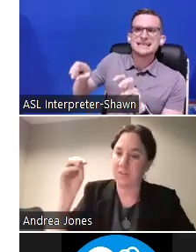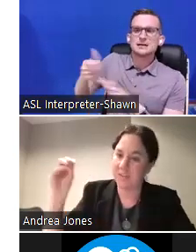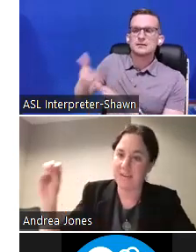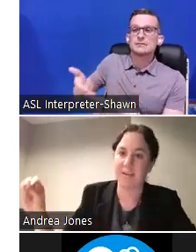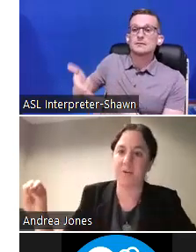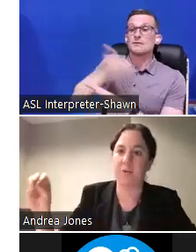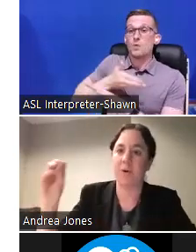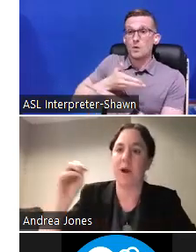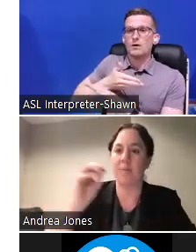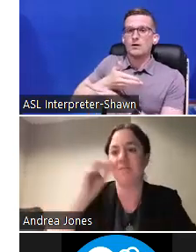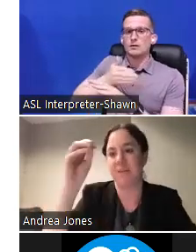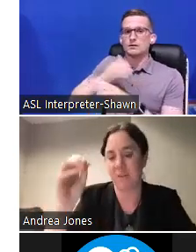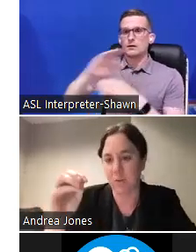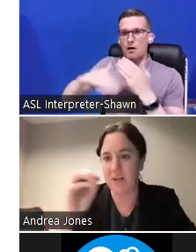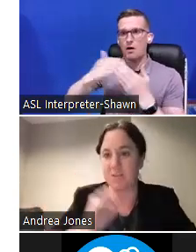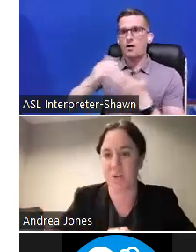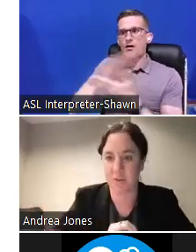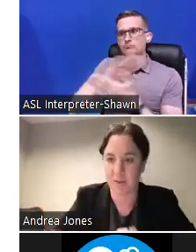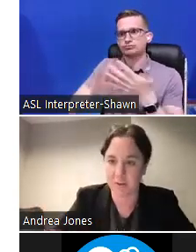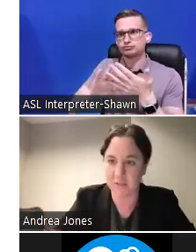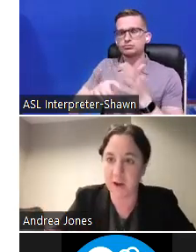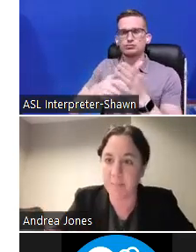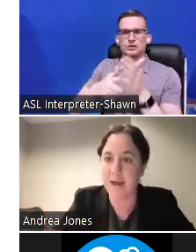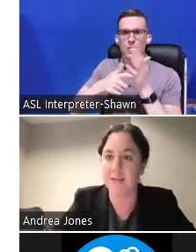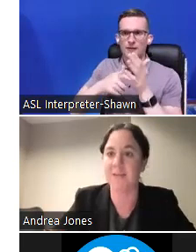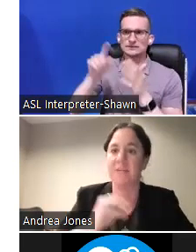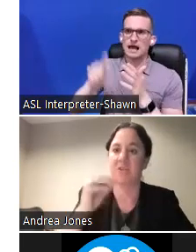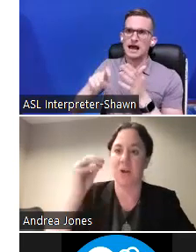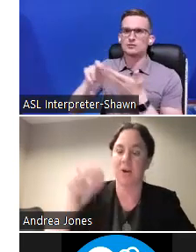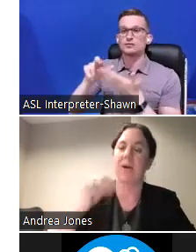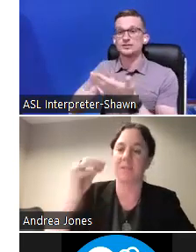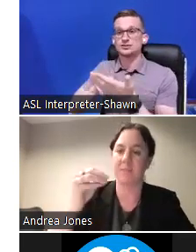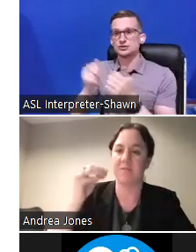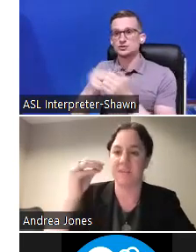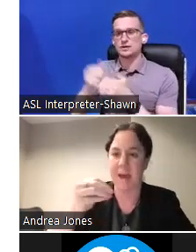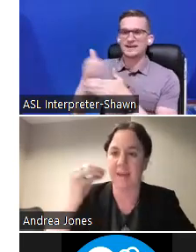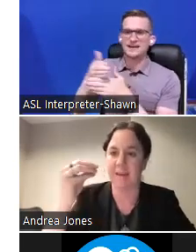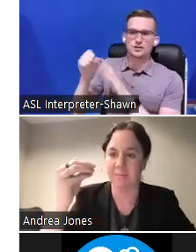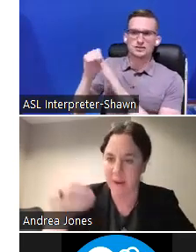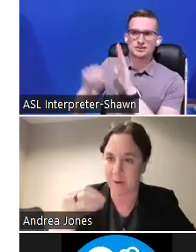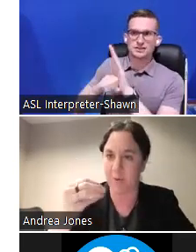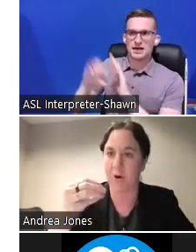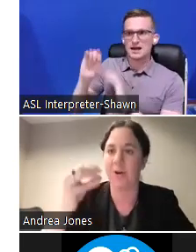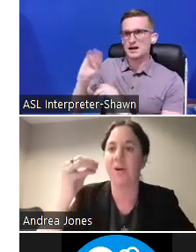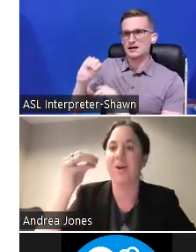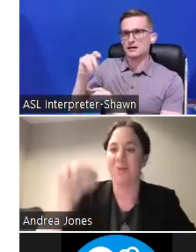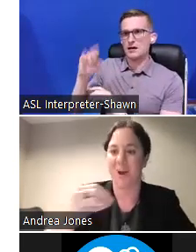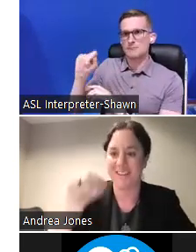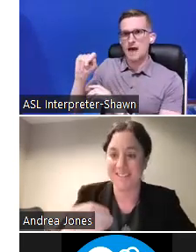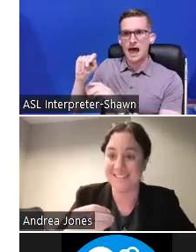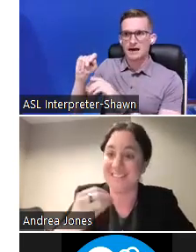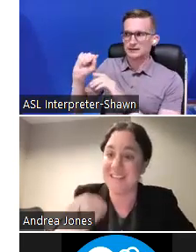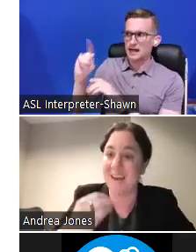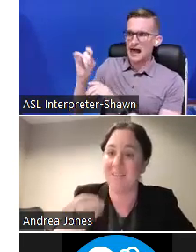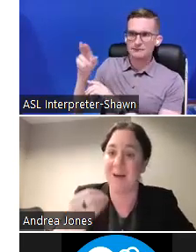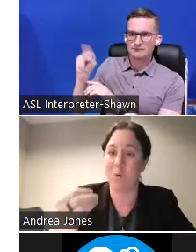all of these technical requirements of having to register with the Interstate Compact Administrator and some of these back-end paperwork